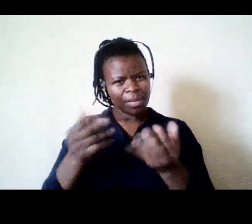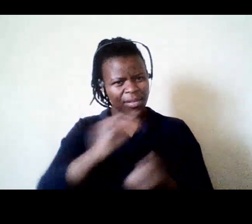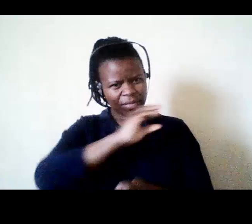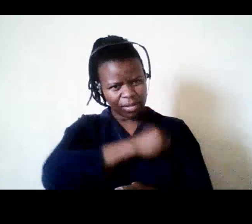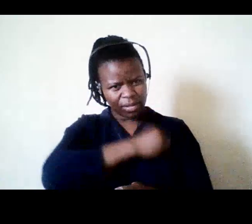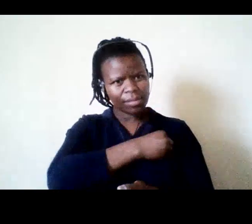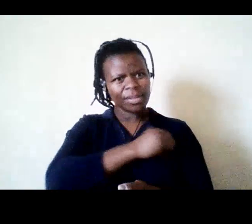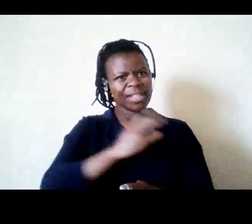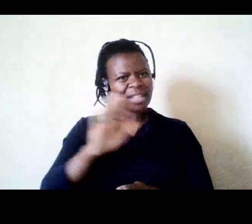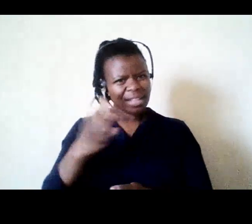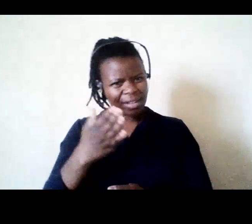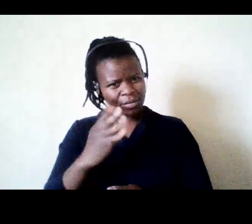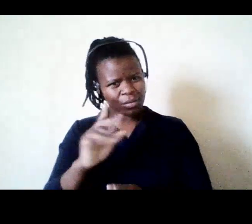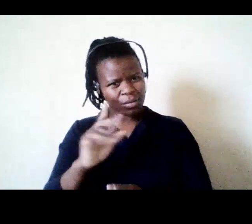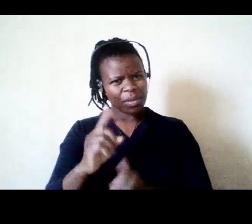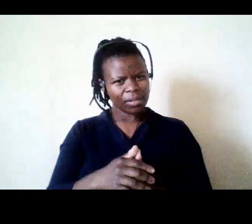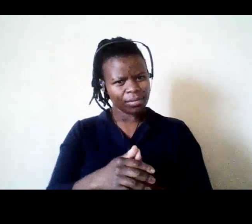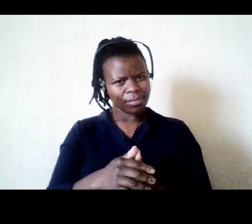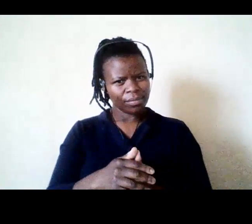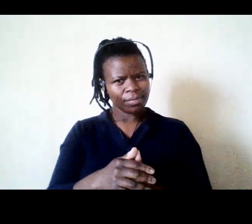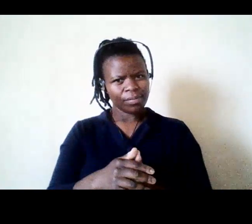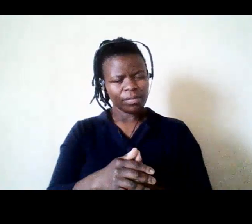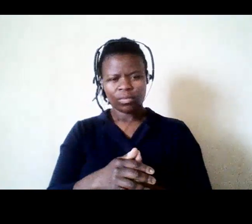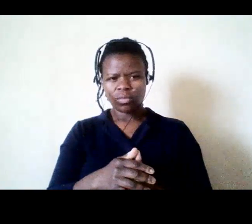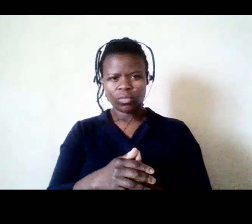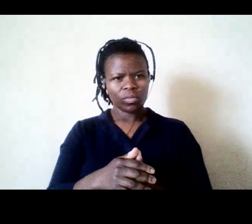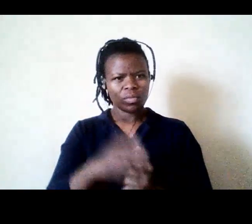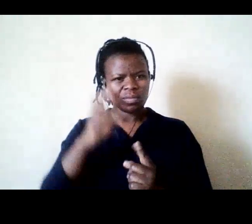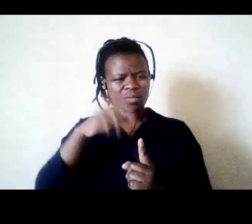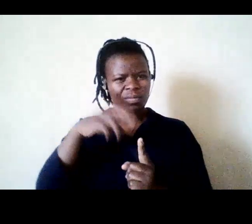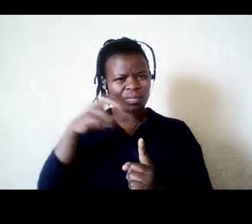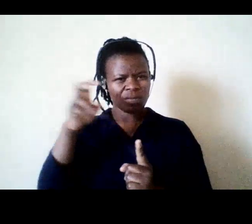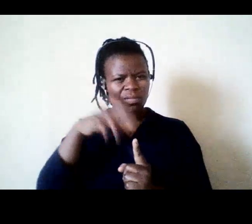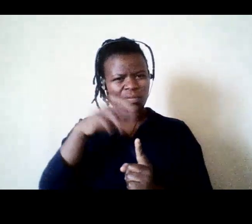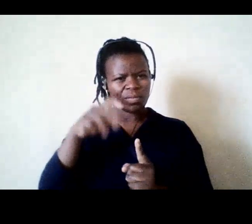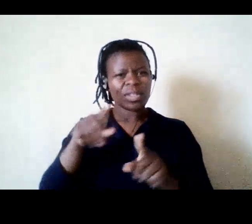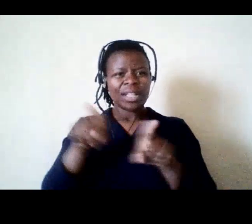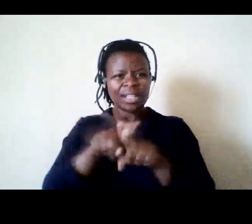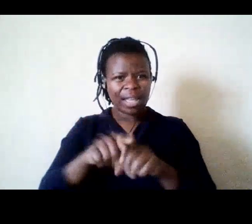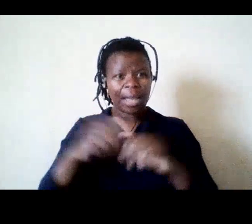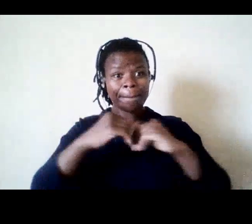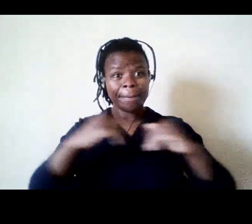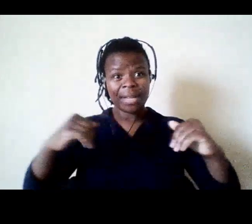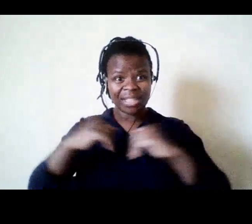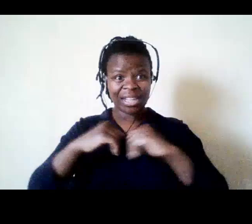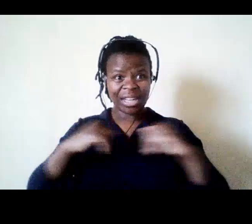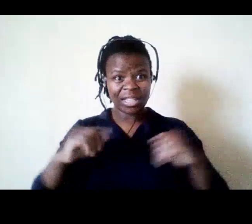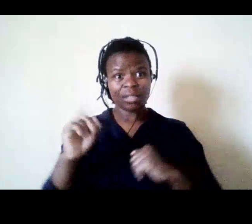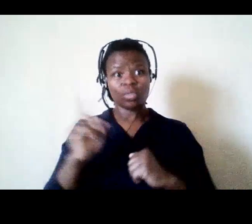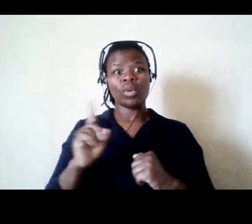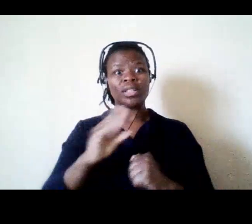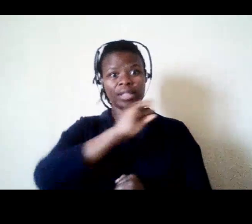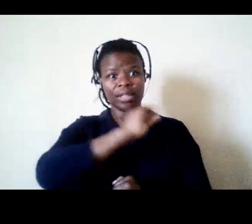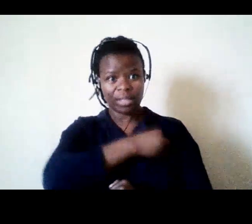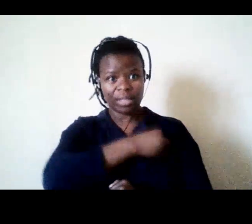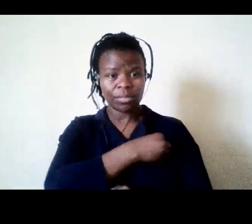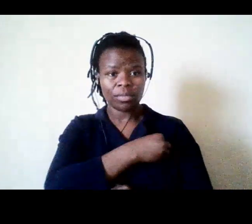about disability, you're once again marginalizing disability. Then we're speaking about